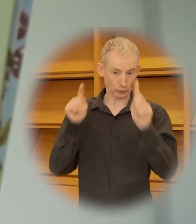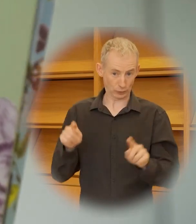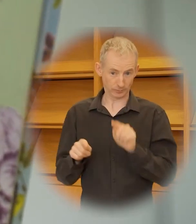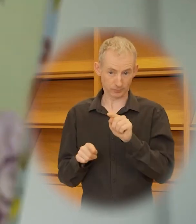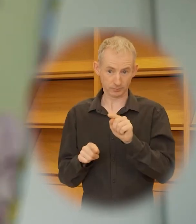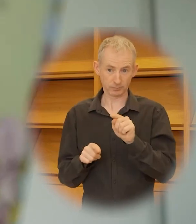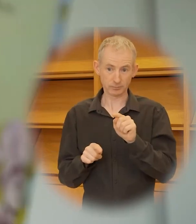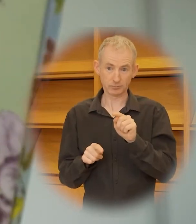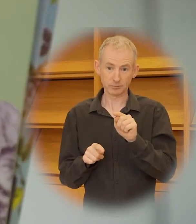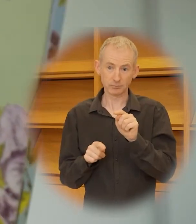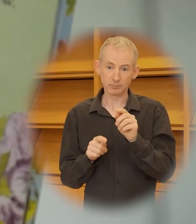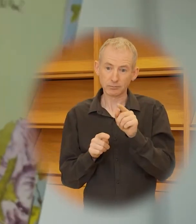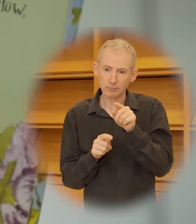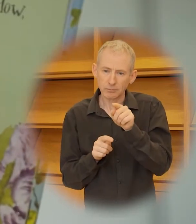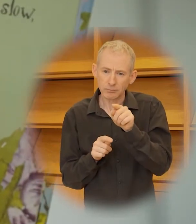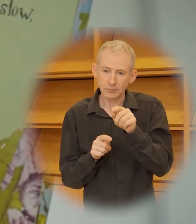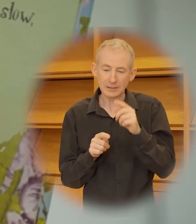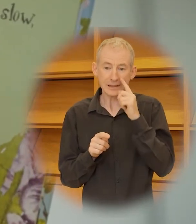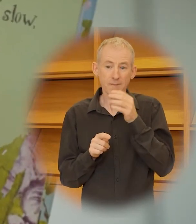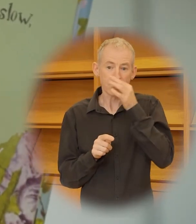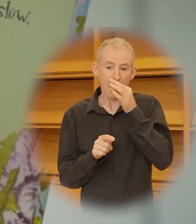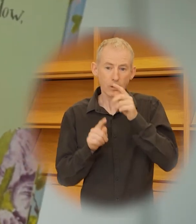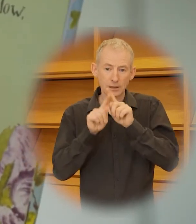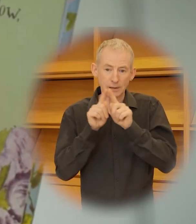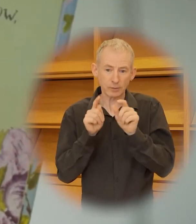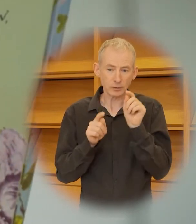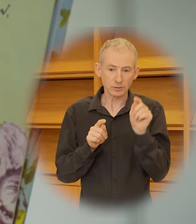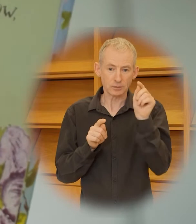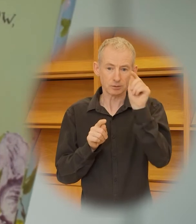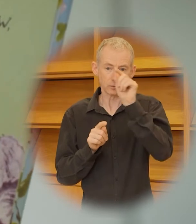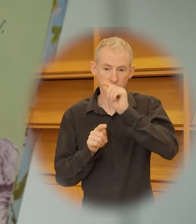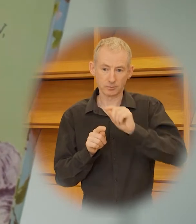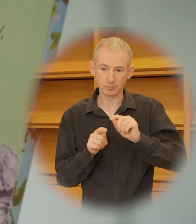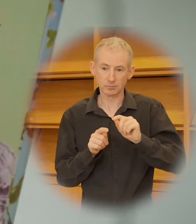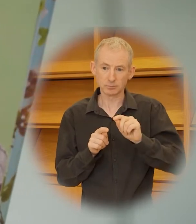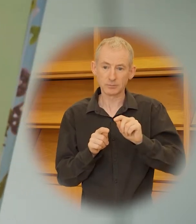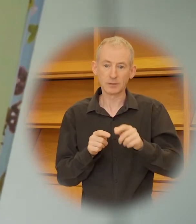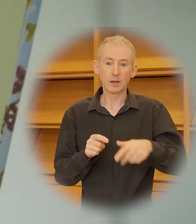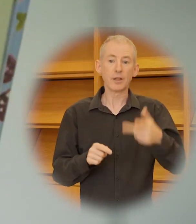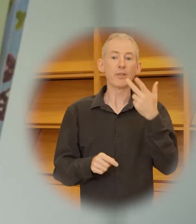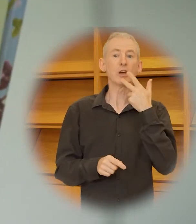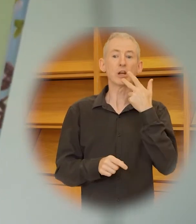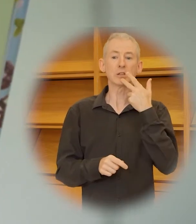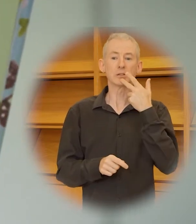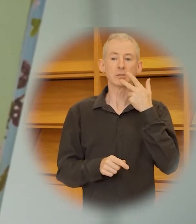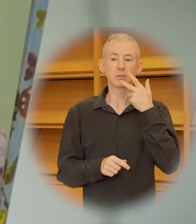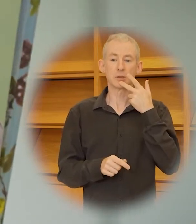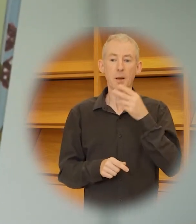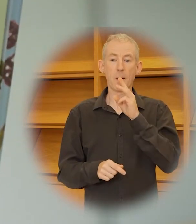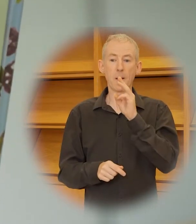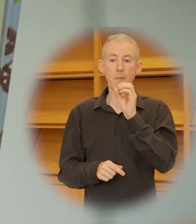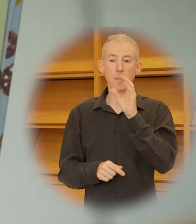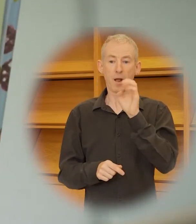Pollen on the bee's legs drop into the center here, sticks to the it's called pistil of the new